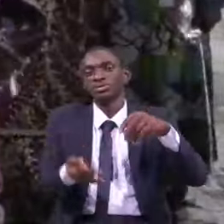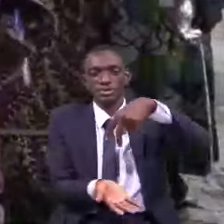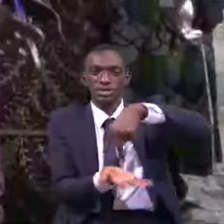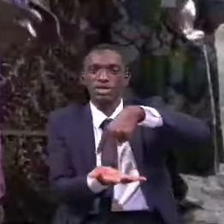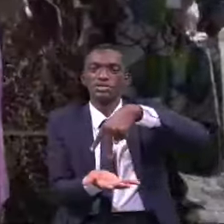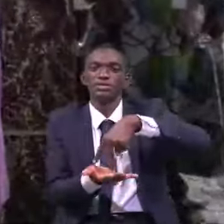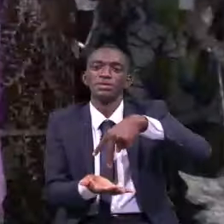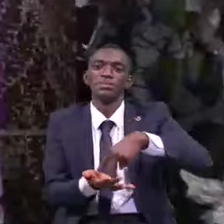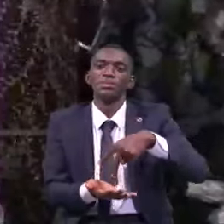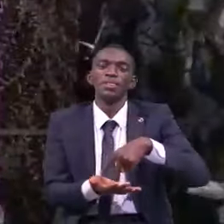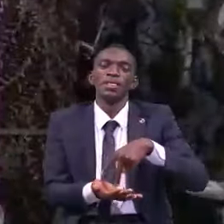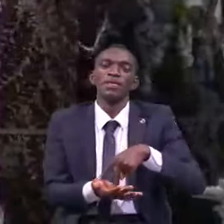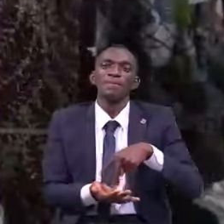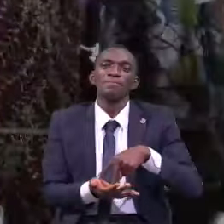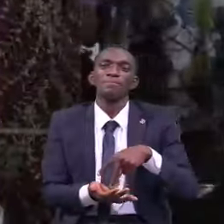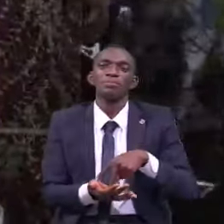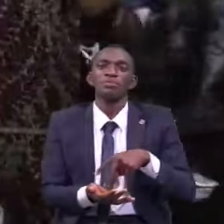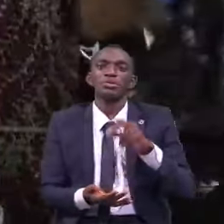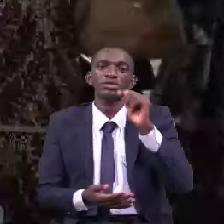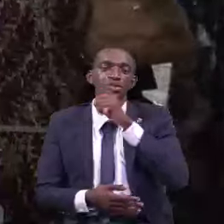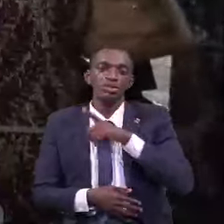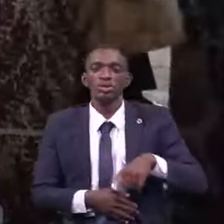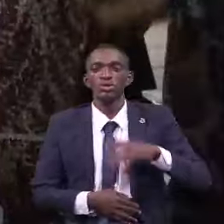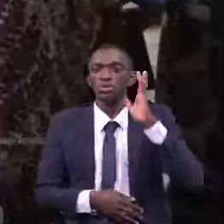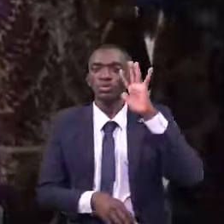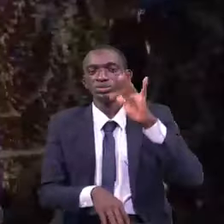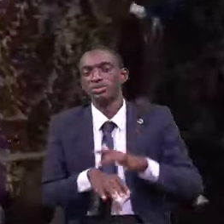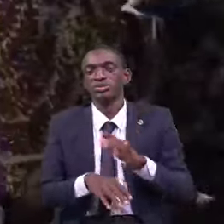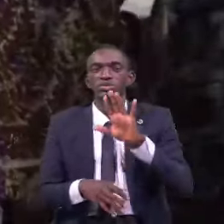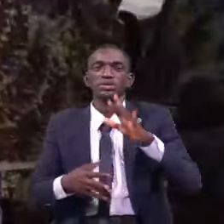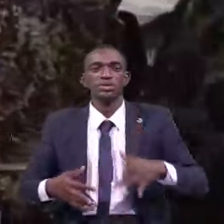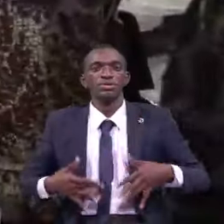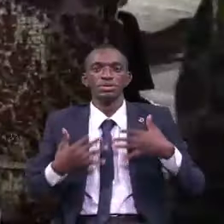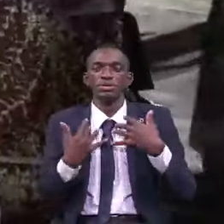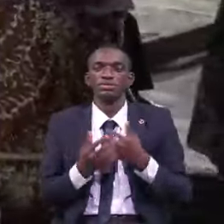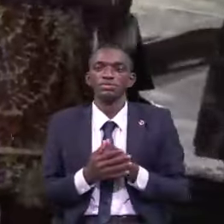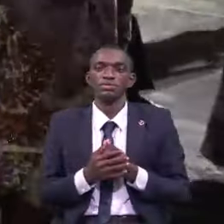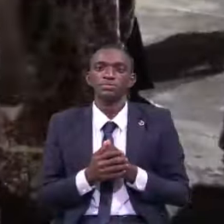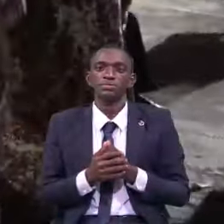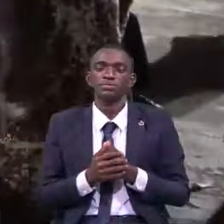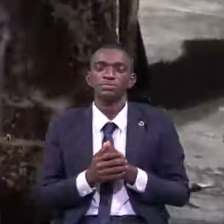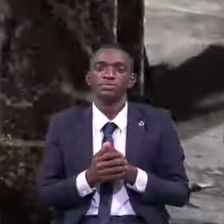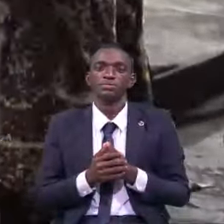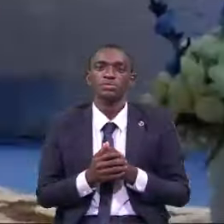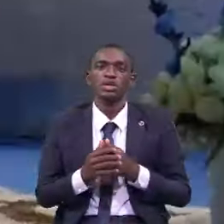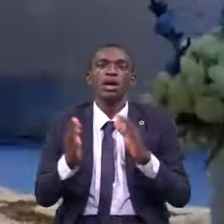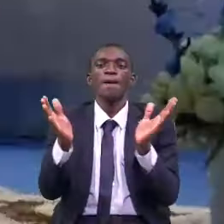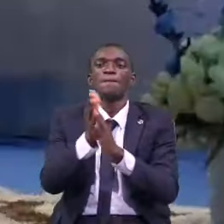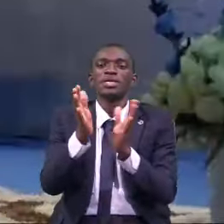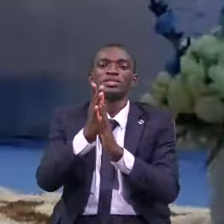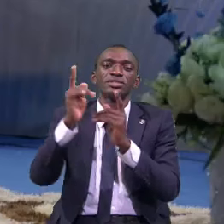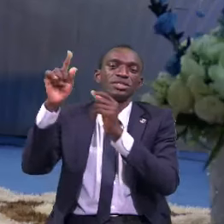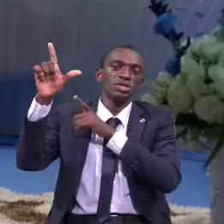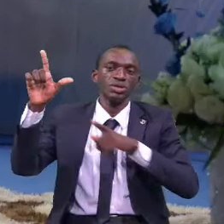An unforgettable touch in your life. Notre Père est déjà là pour vous. Praise the Lord.